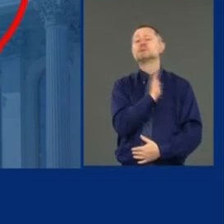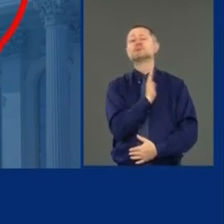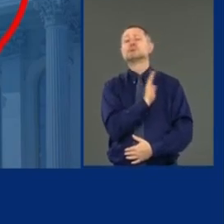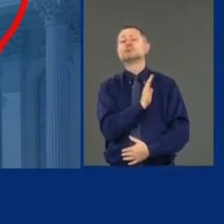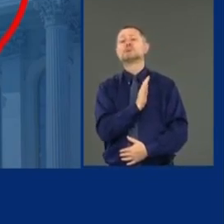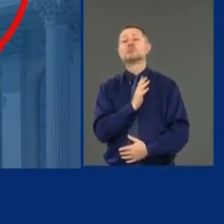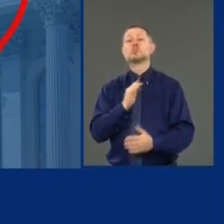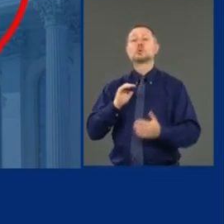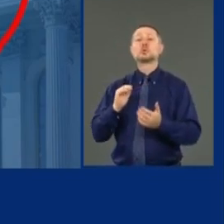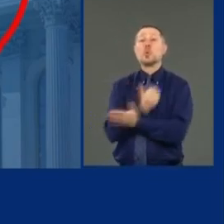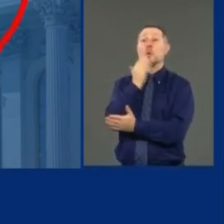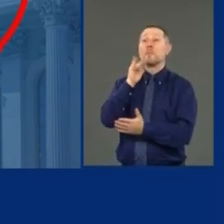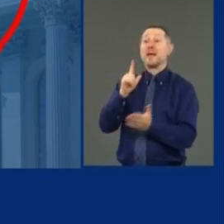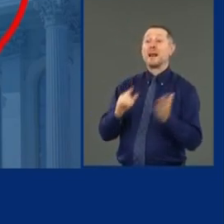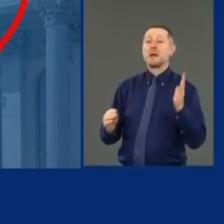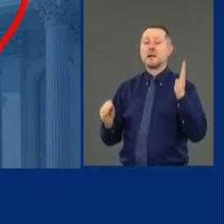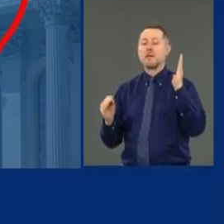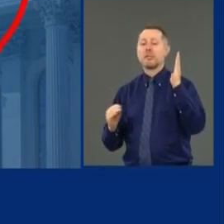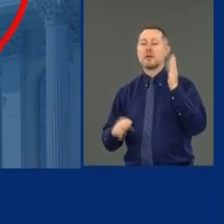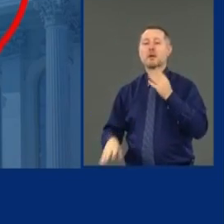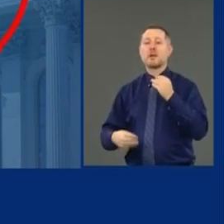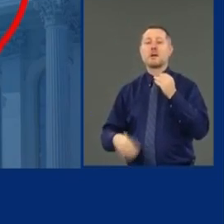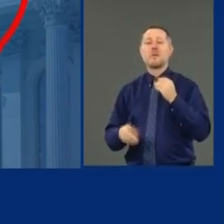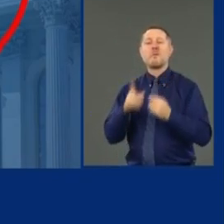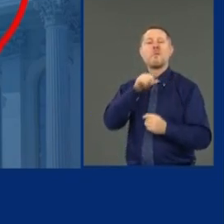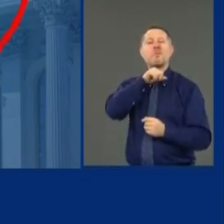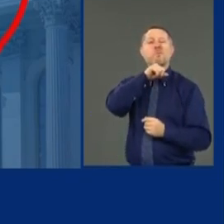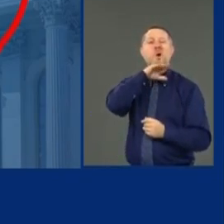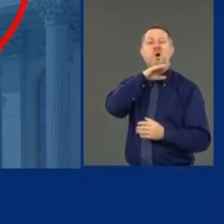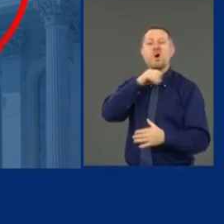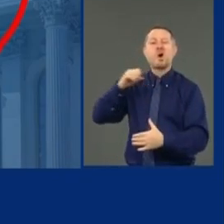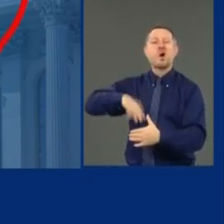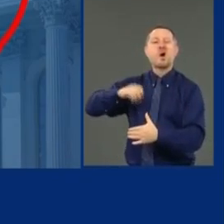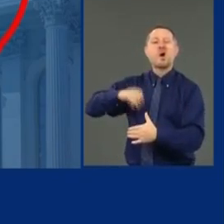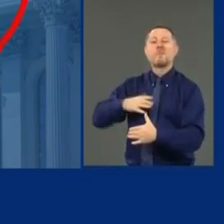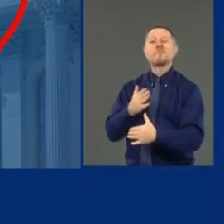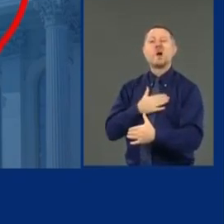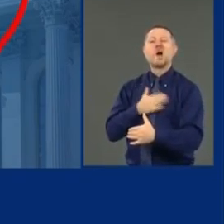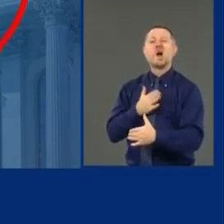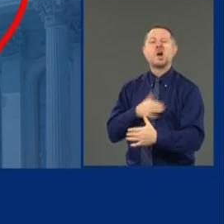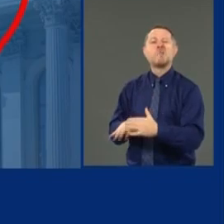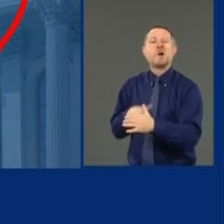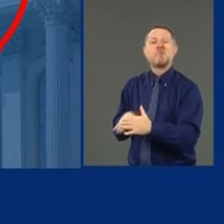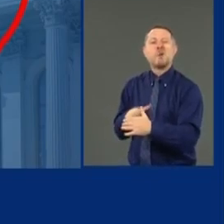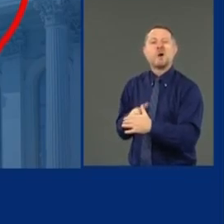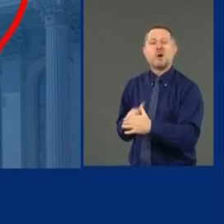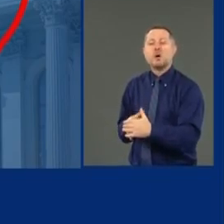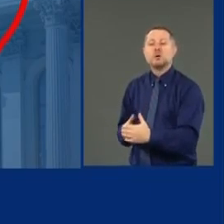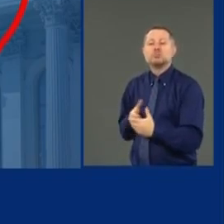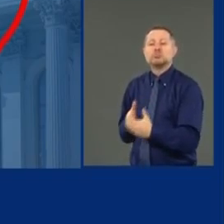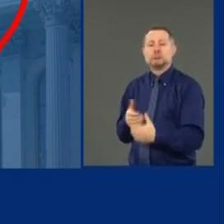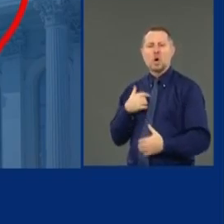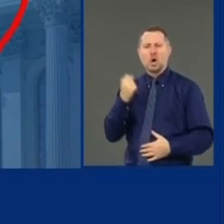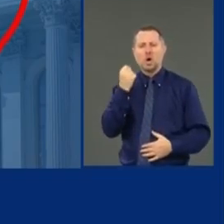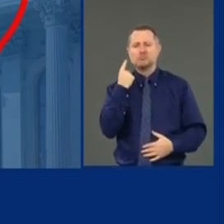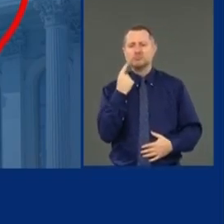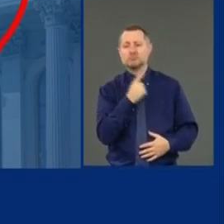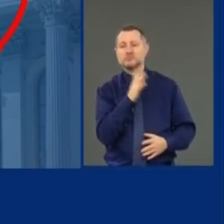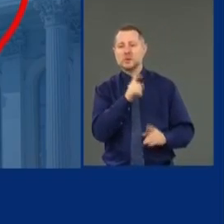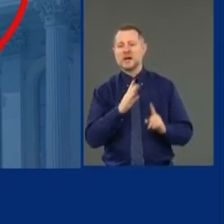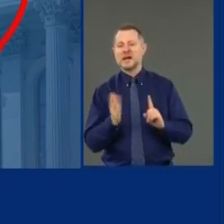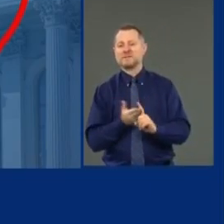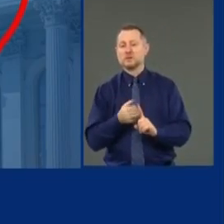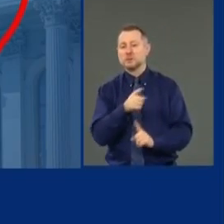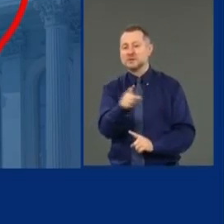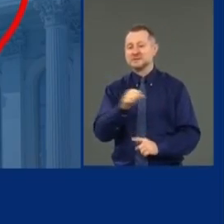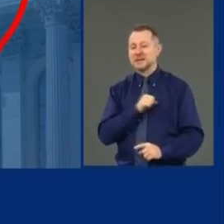legislation. I understand they have to get senators to vote for it, and they have to get House members to vote for it, but that doesn't mean they